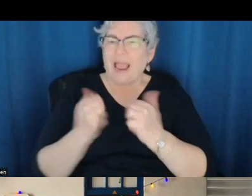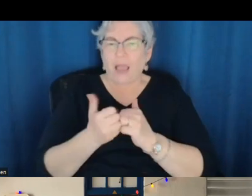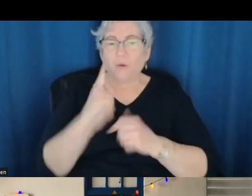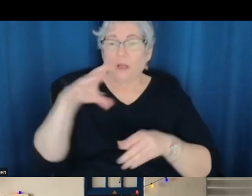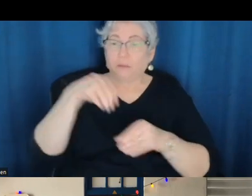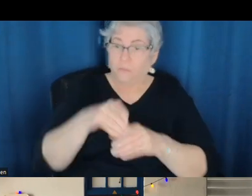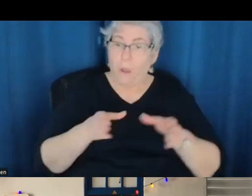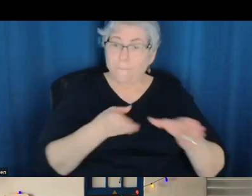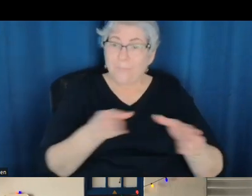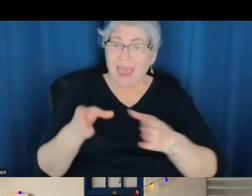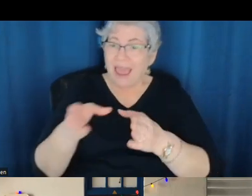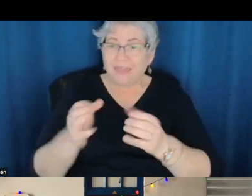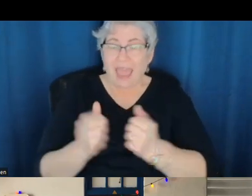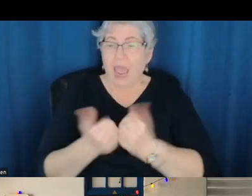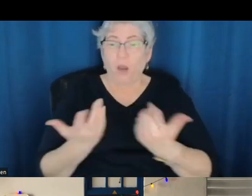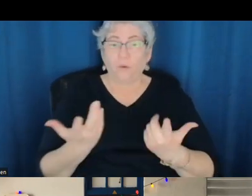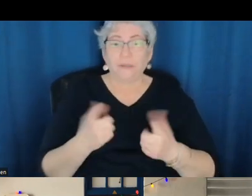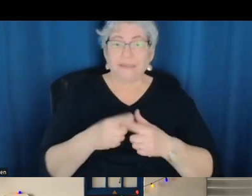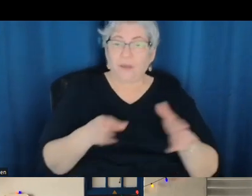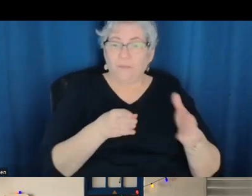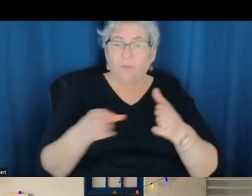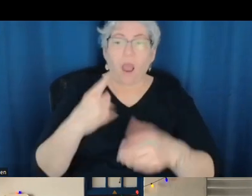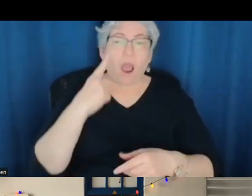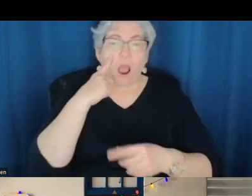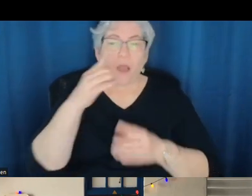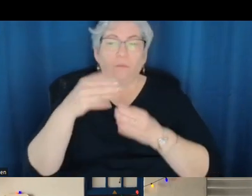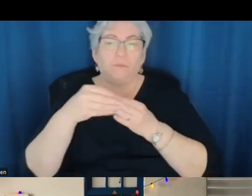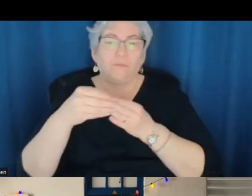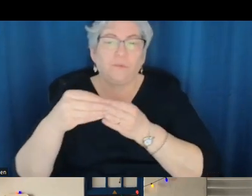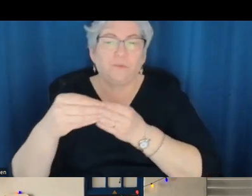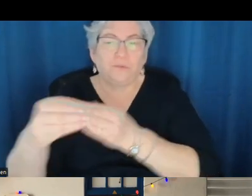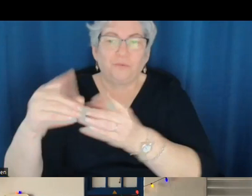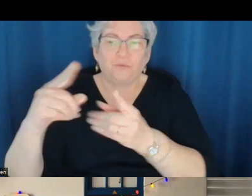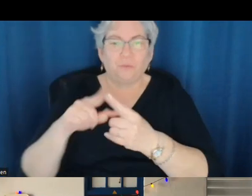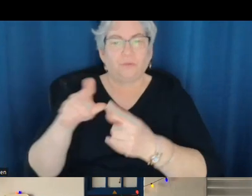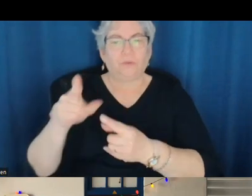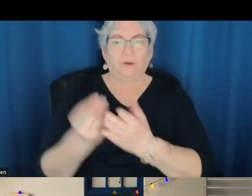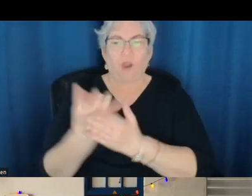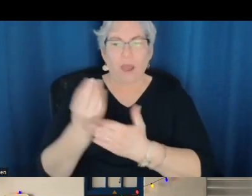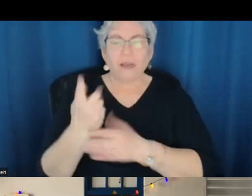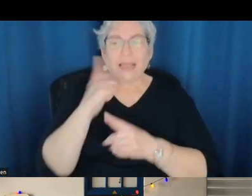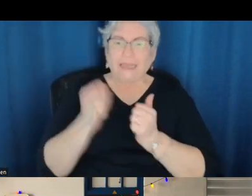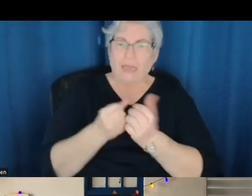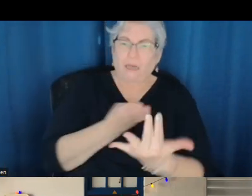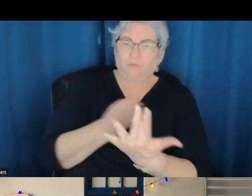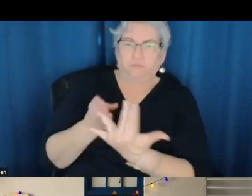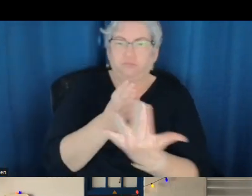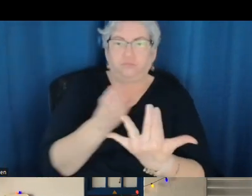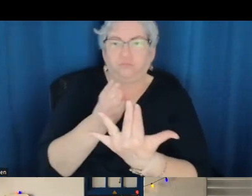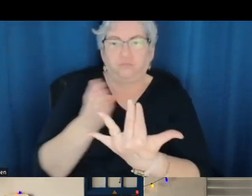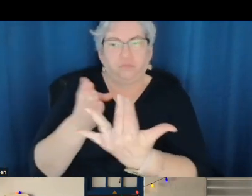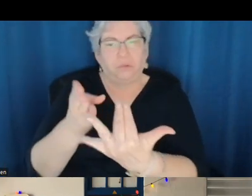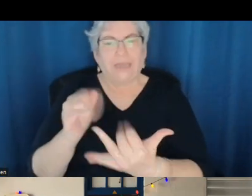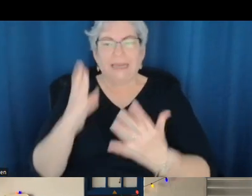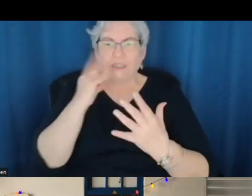path? Pathways lead the eye through a garden, as well as offer a way to move through a planting and experience it